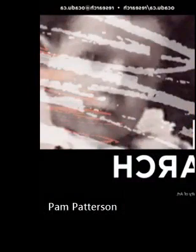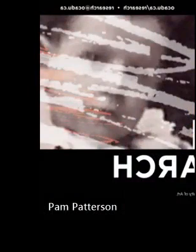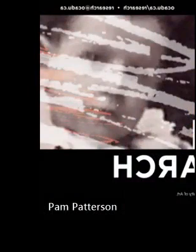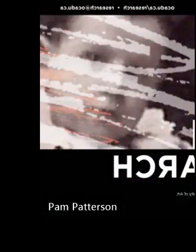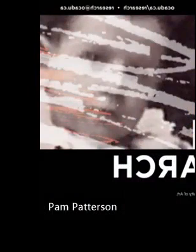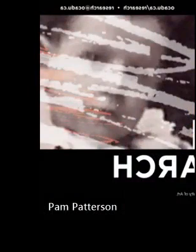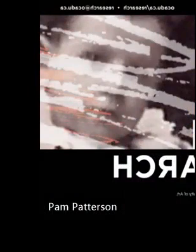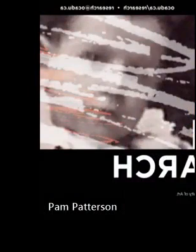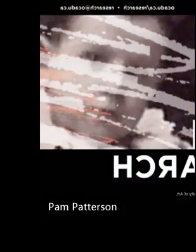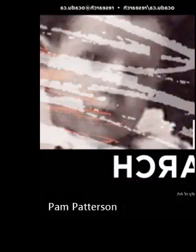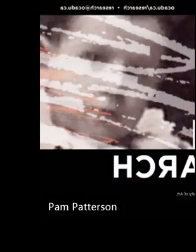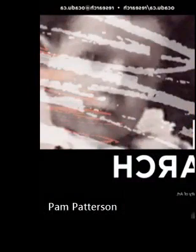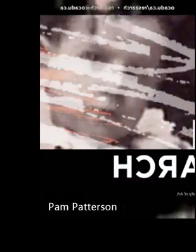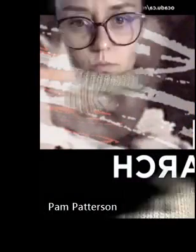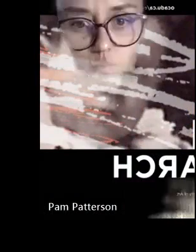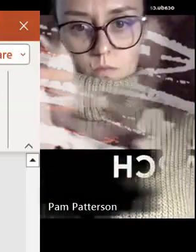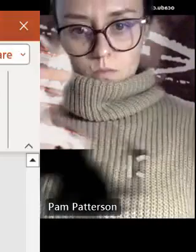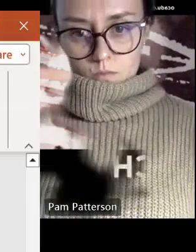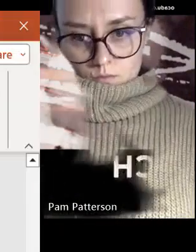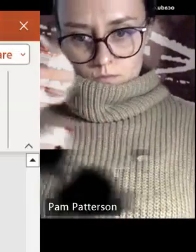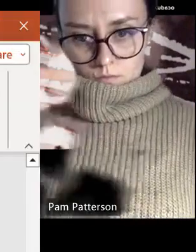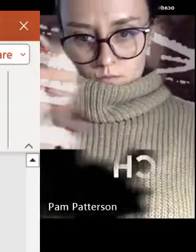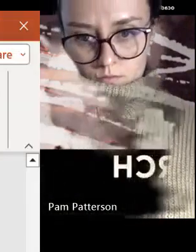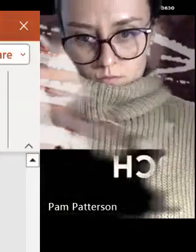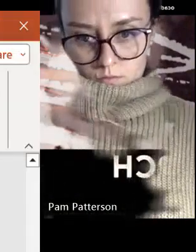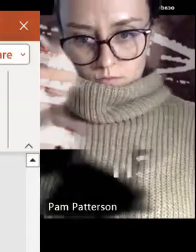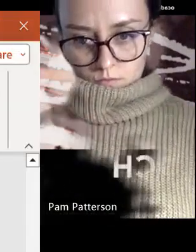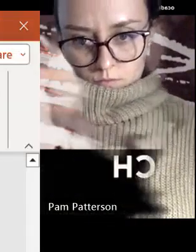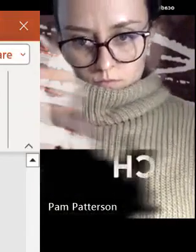And you want to make sure that we've got